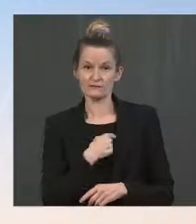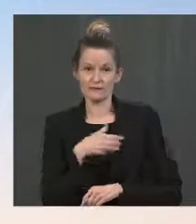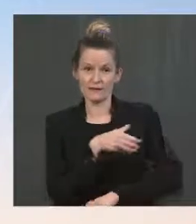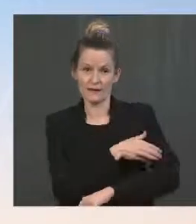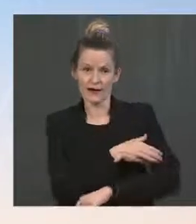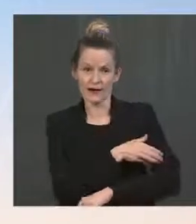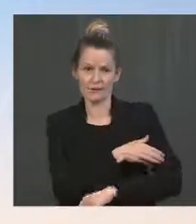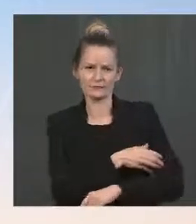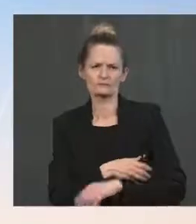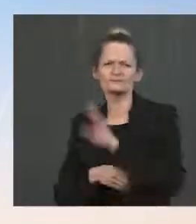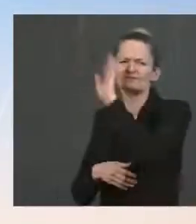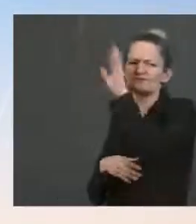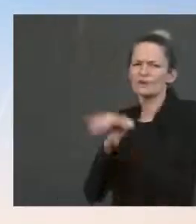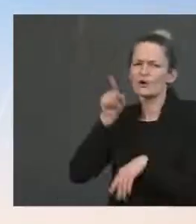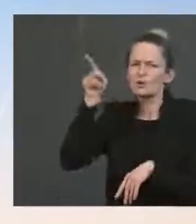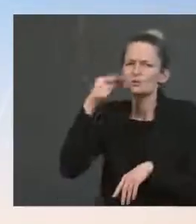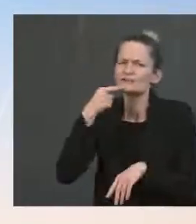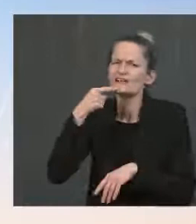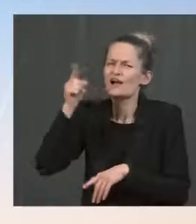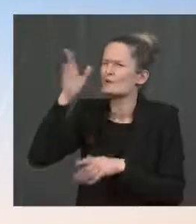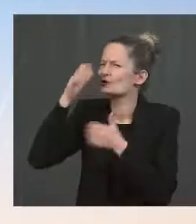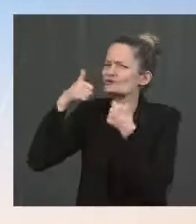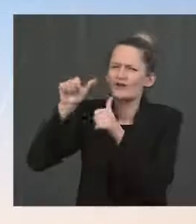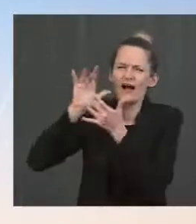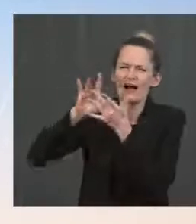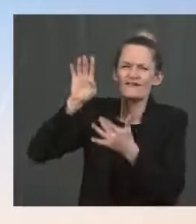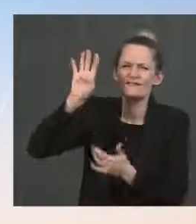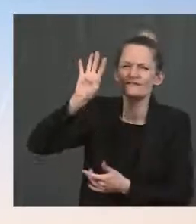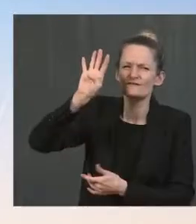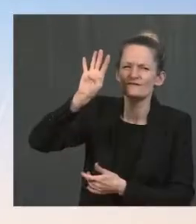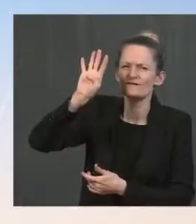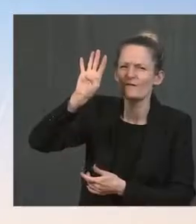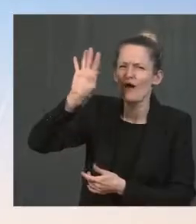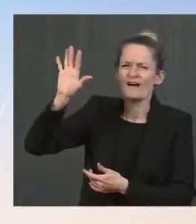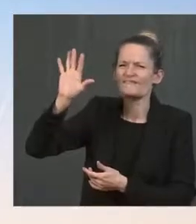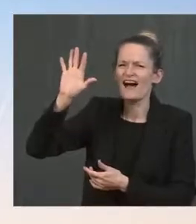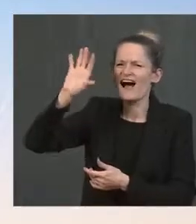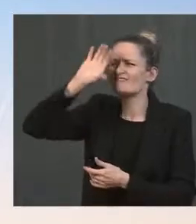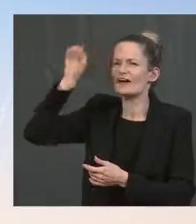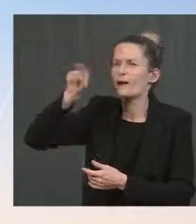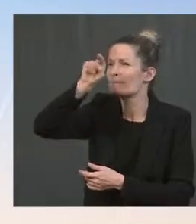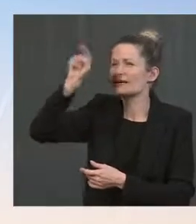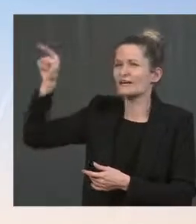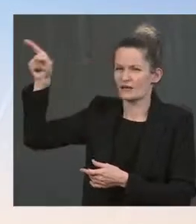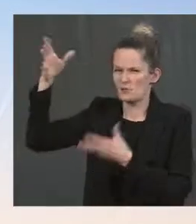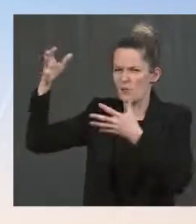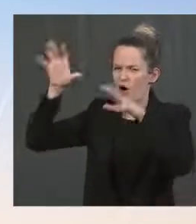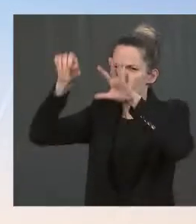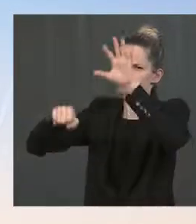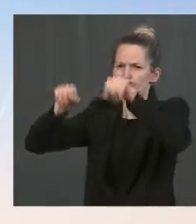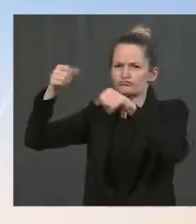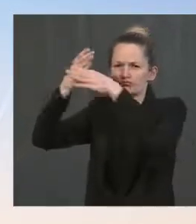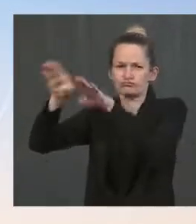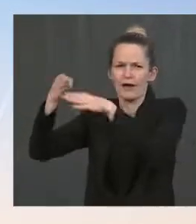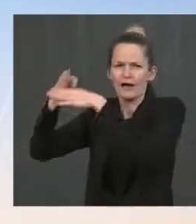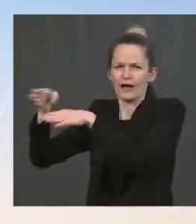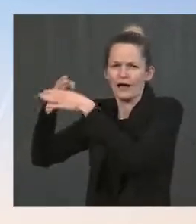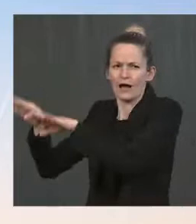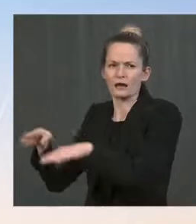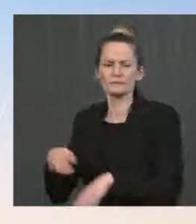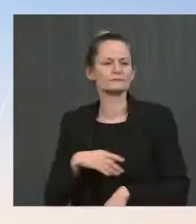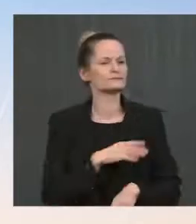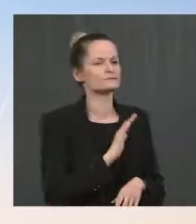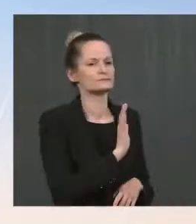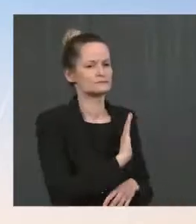what the administration is? Well, I think the fact that we are put $500 million on the table, and basically